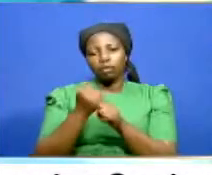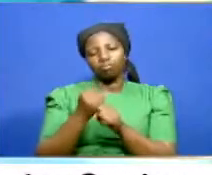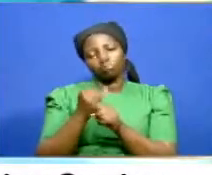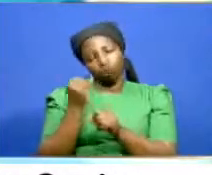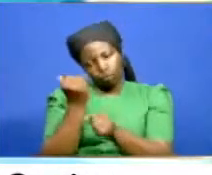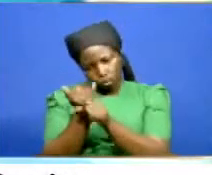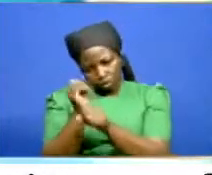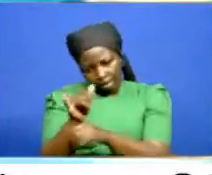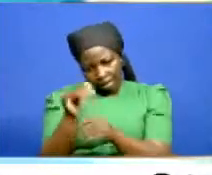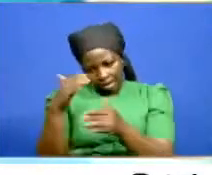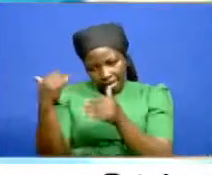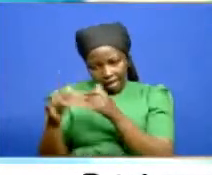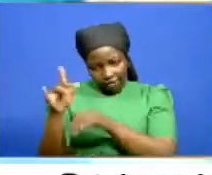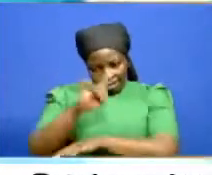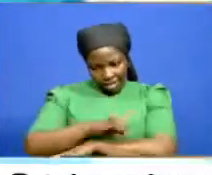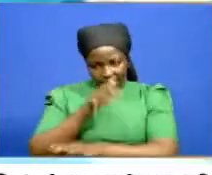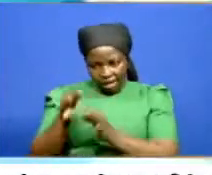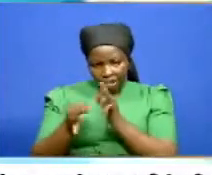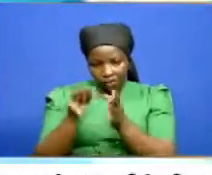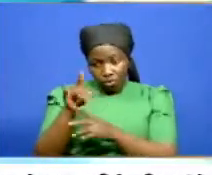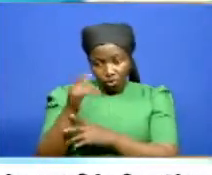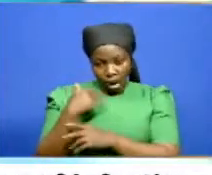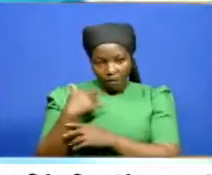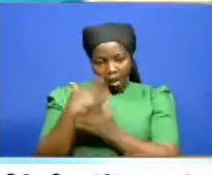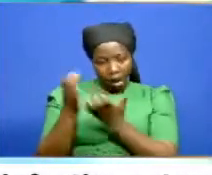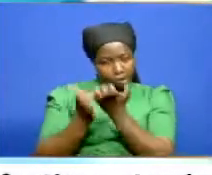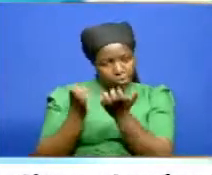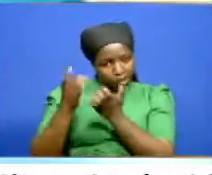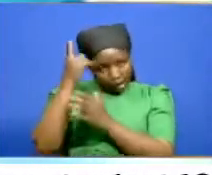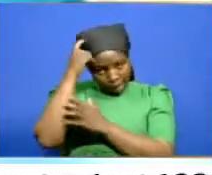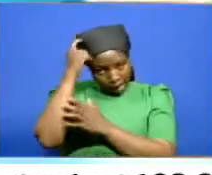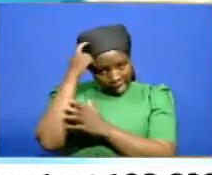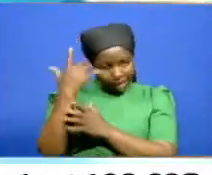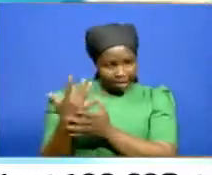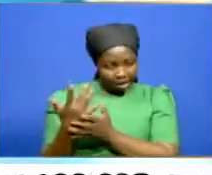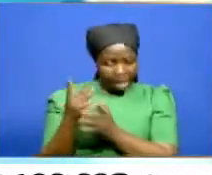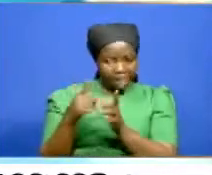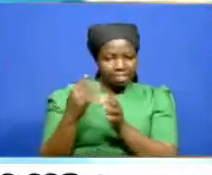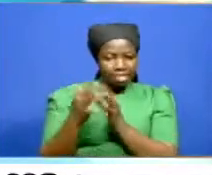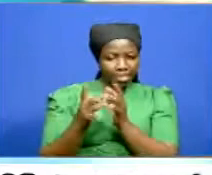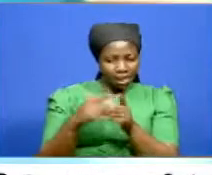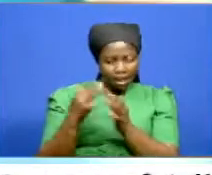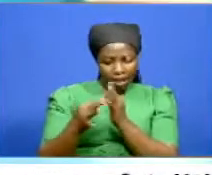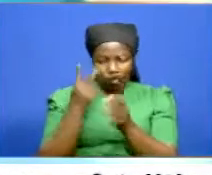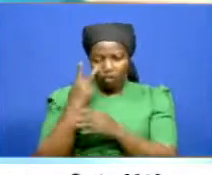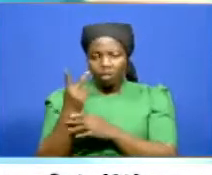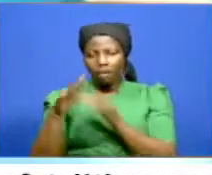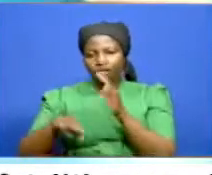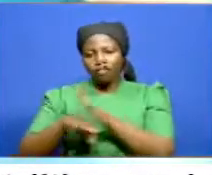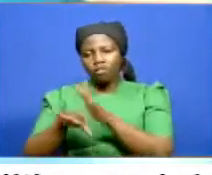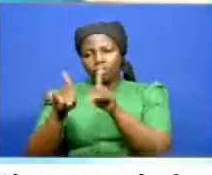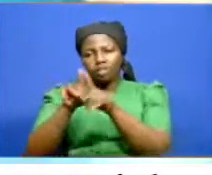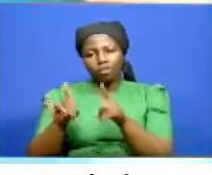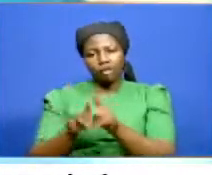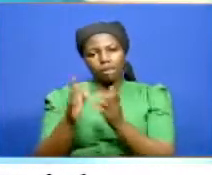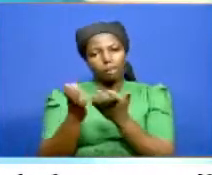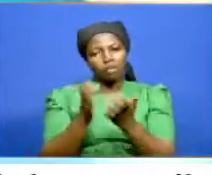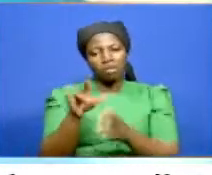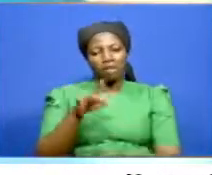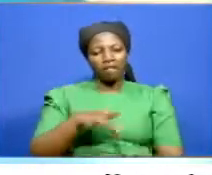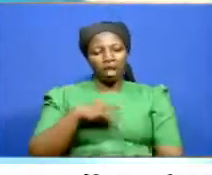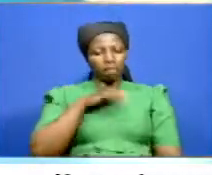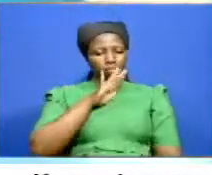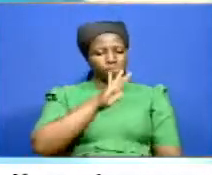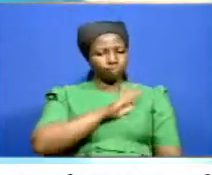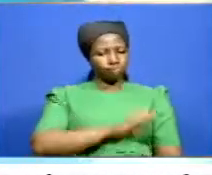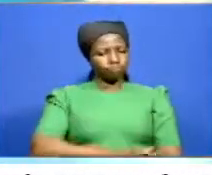a business-minded, if you're a business-minded person, if you're looking at football from a business angle, you won't just be satisfied with the way things are. You